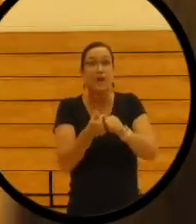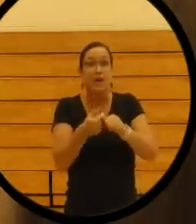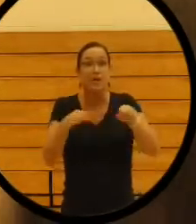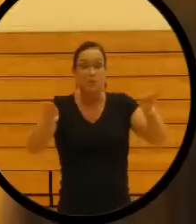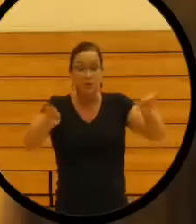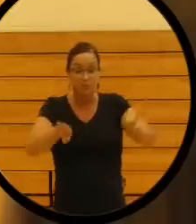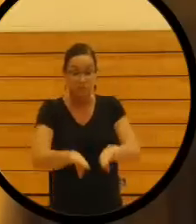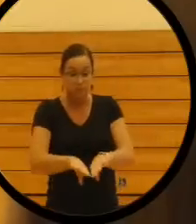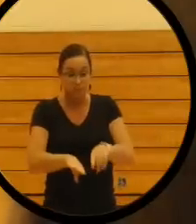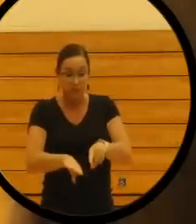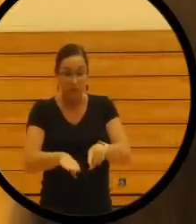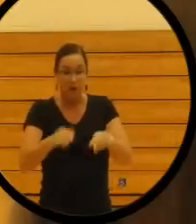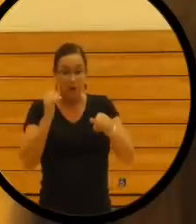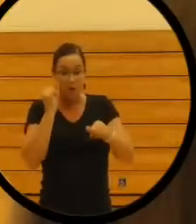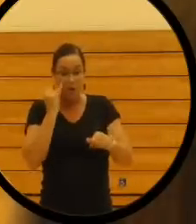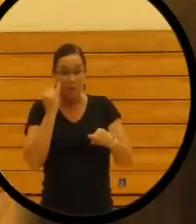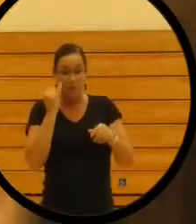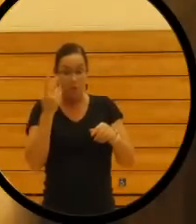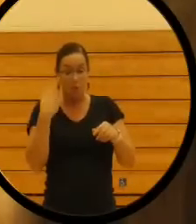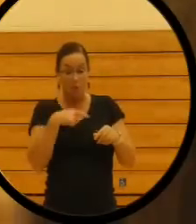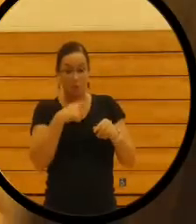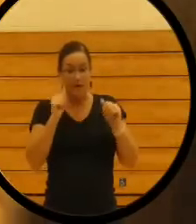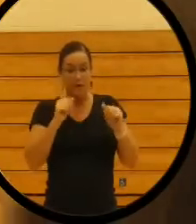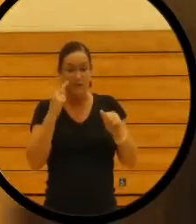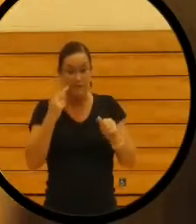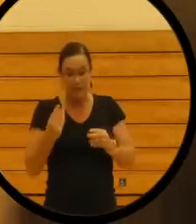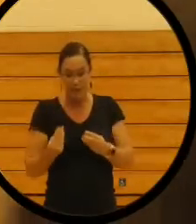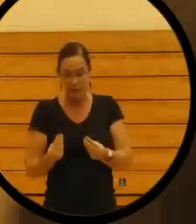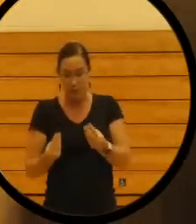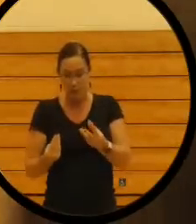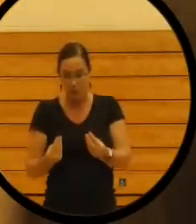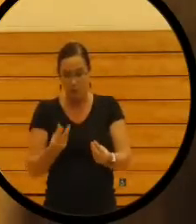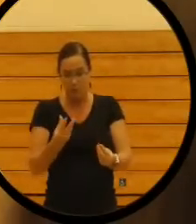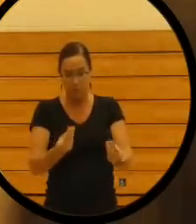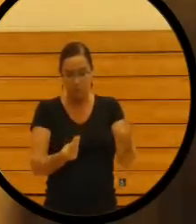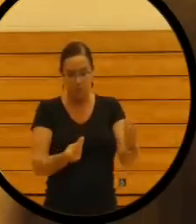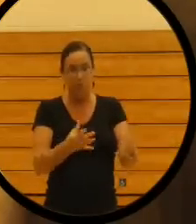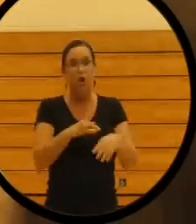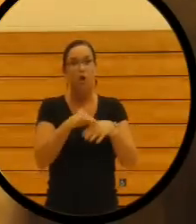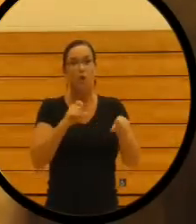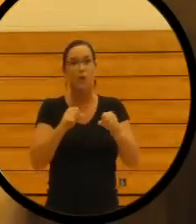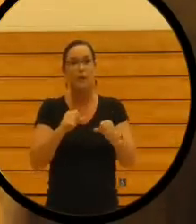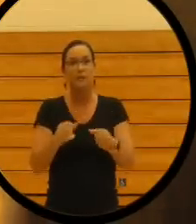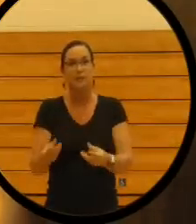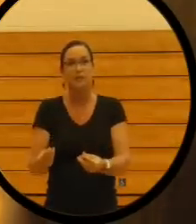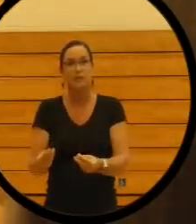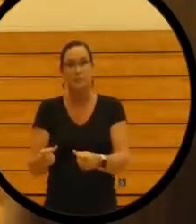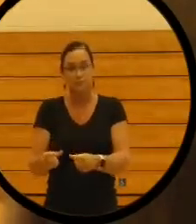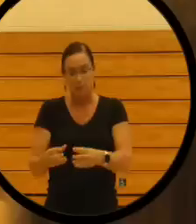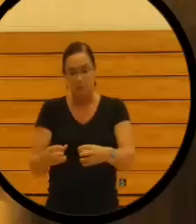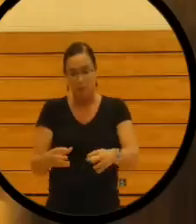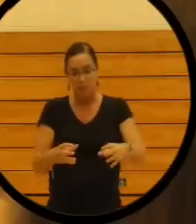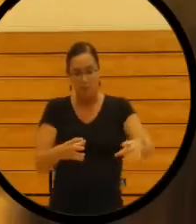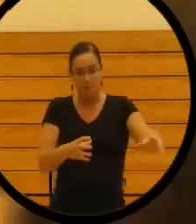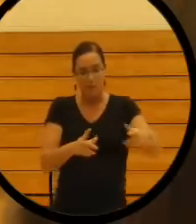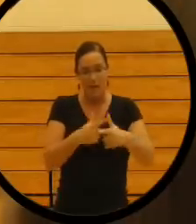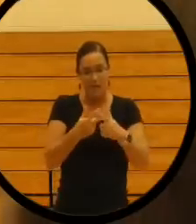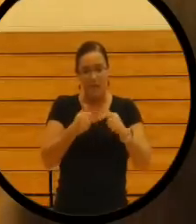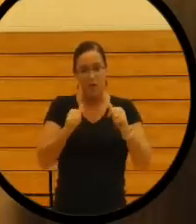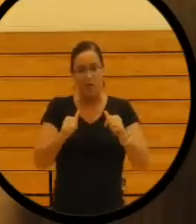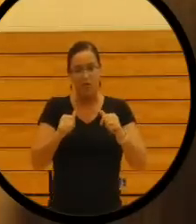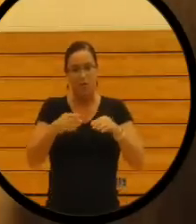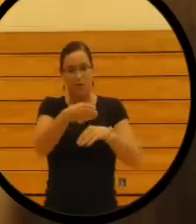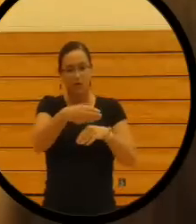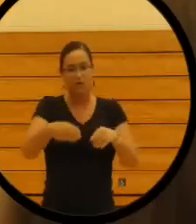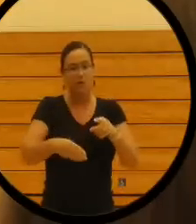so we could watch the propagation of earthquakes. Mm-hmm. They started under Leilani, and then the fissures opened up